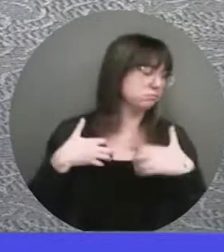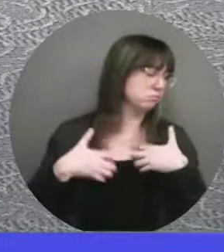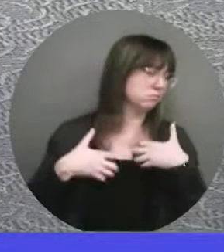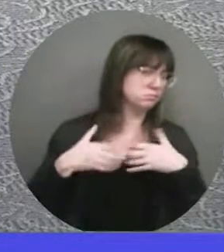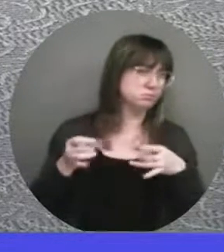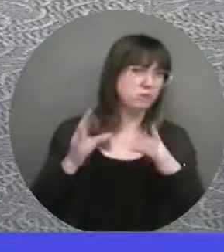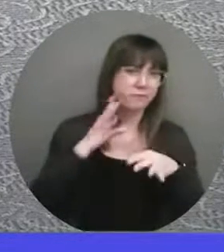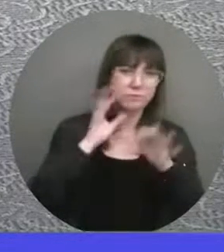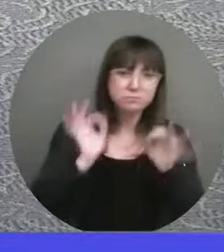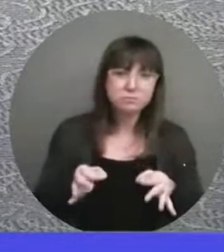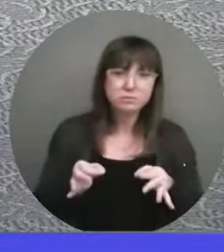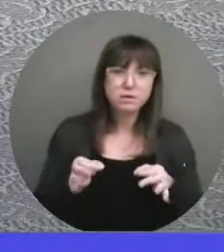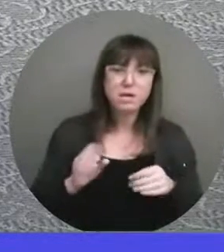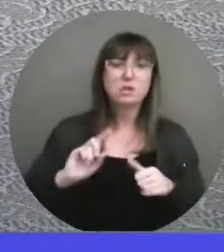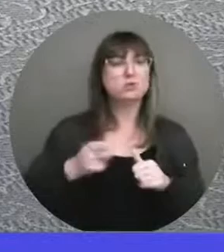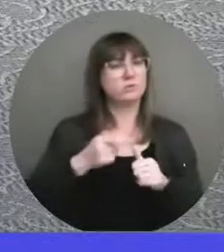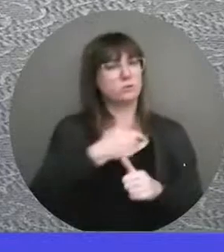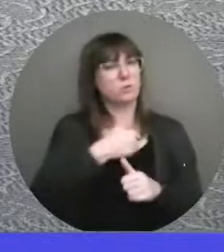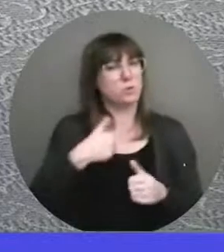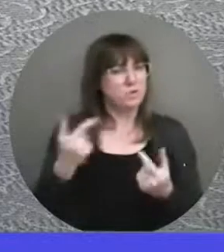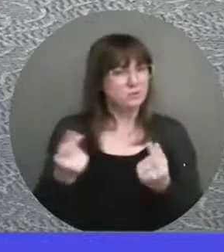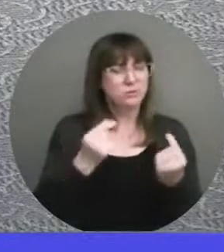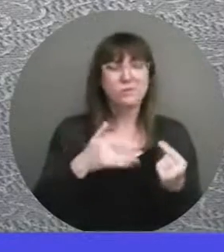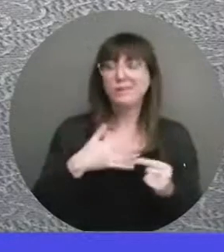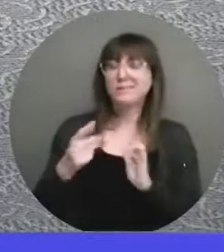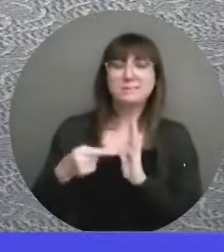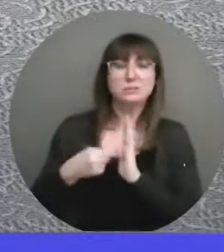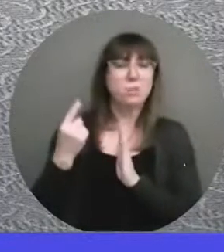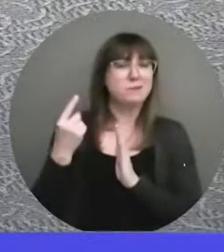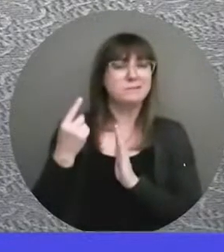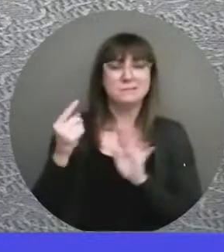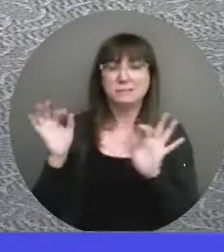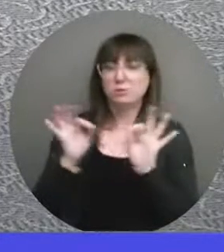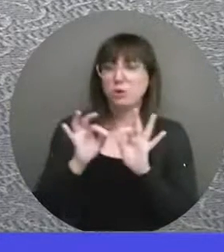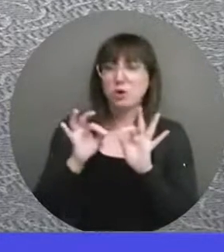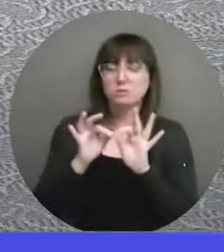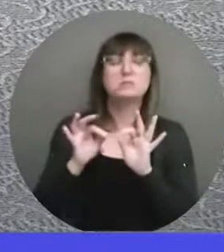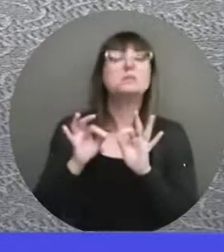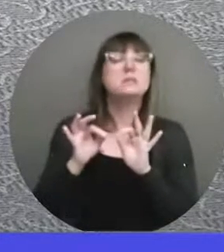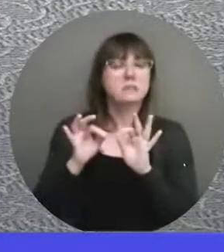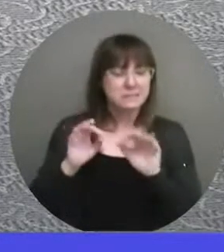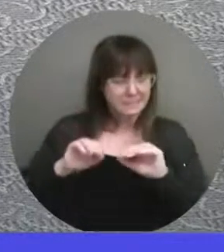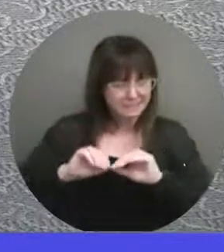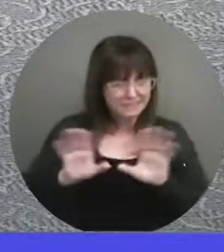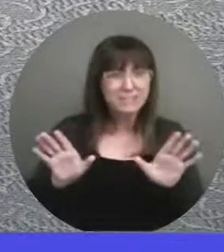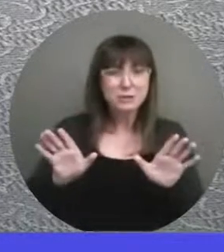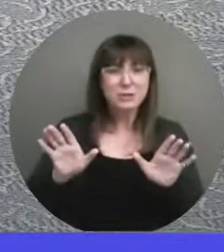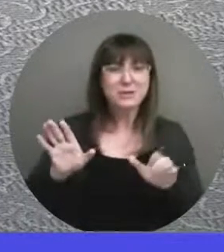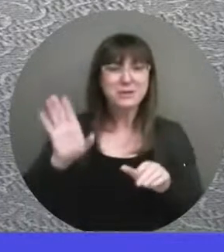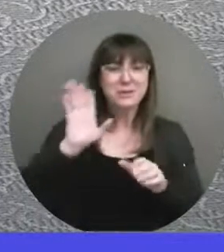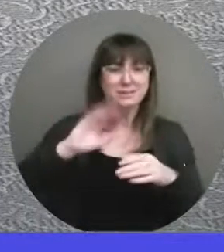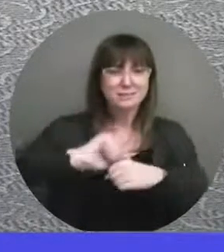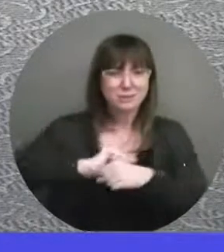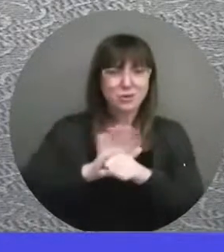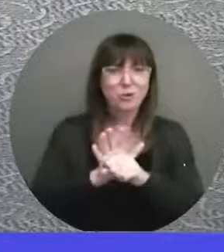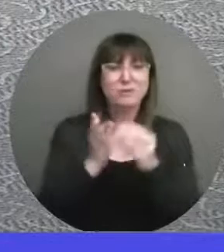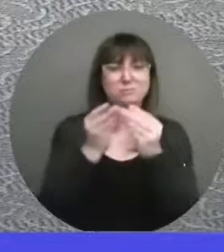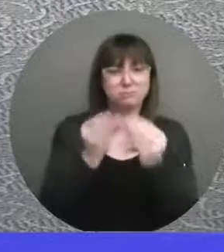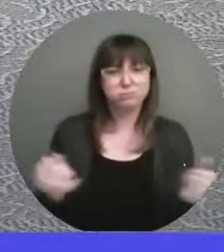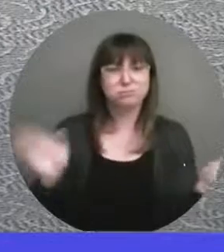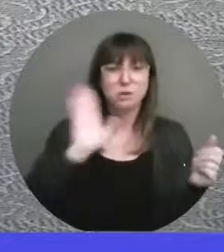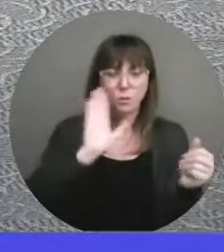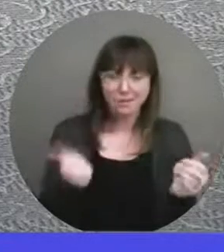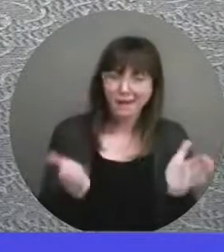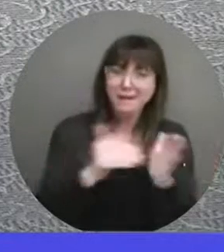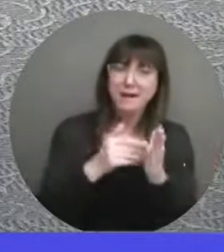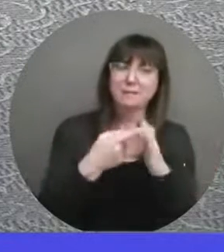our own, because we see these as one-time costs. The Treasurer's been very clear that at some point we come out of this and we start regaining our revenues, we start